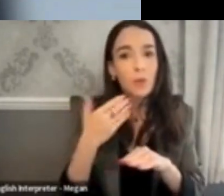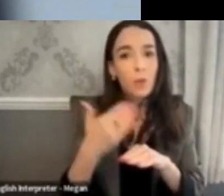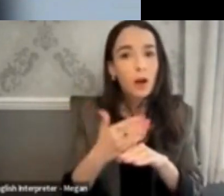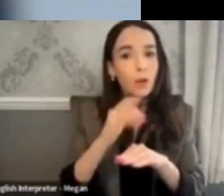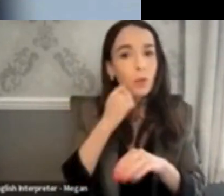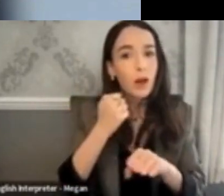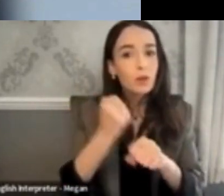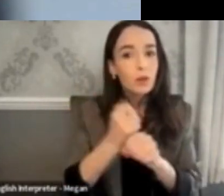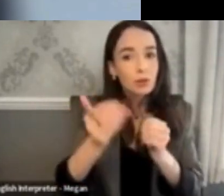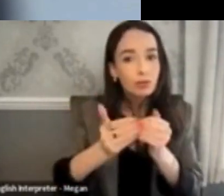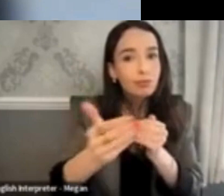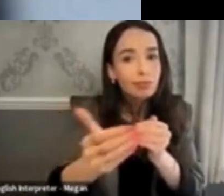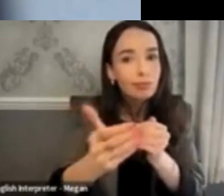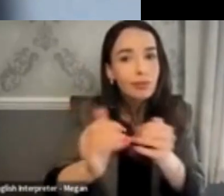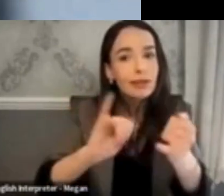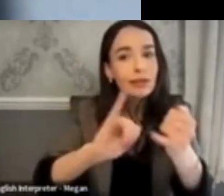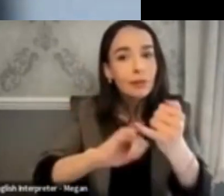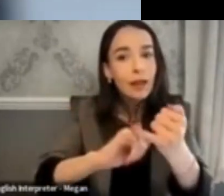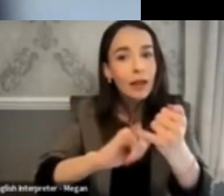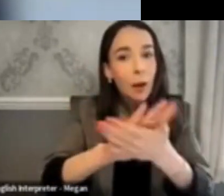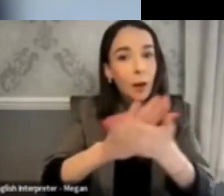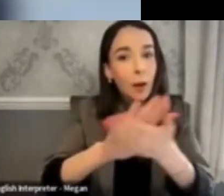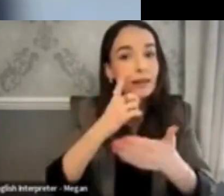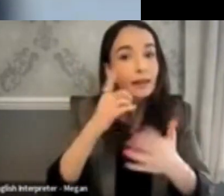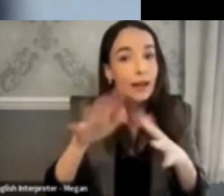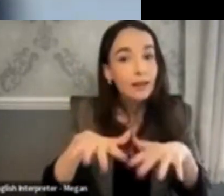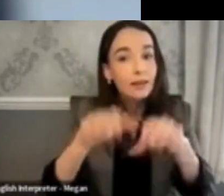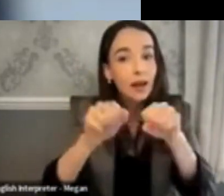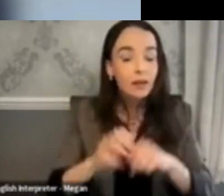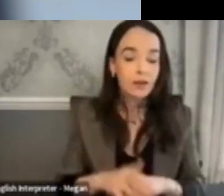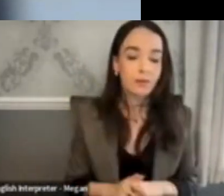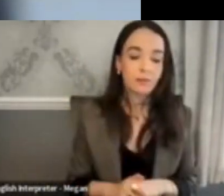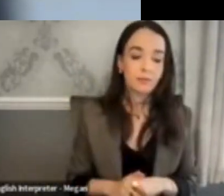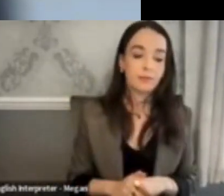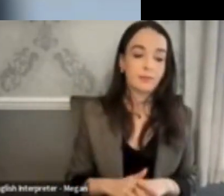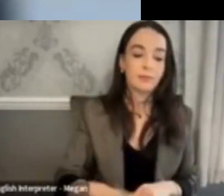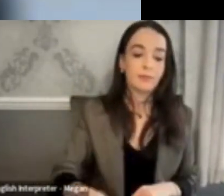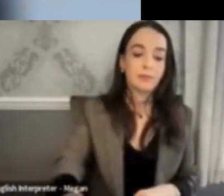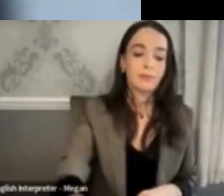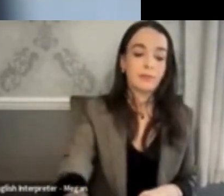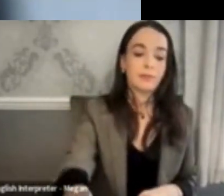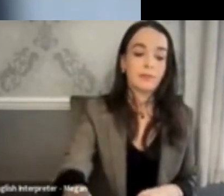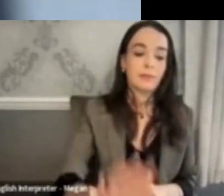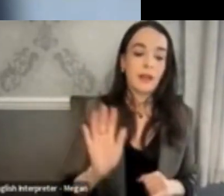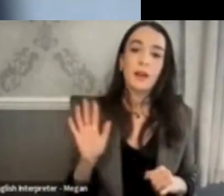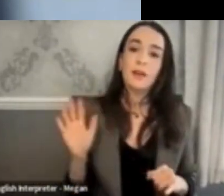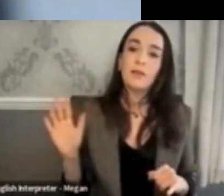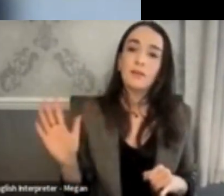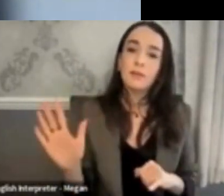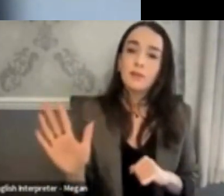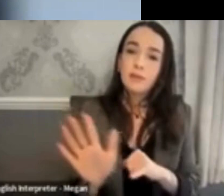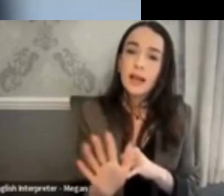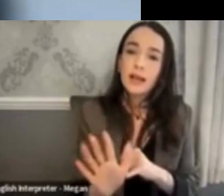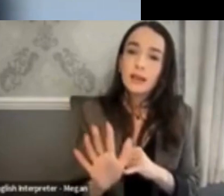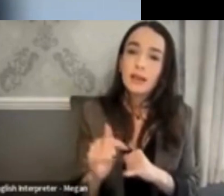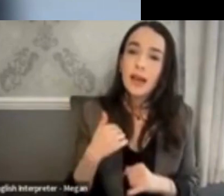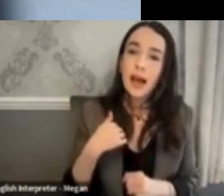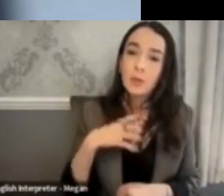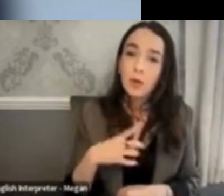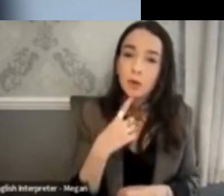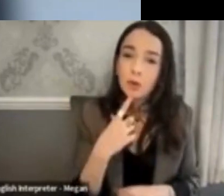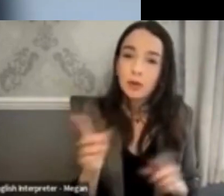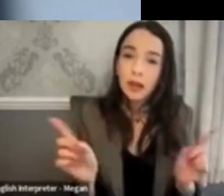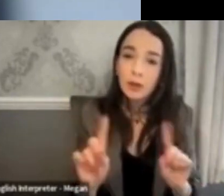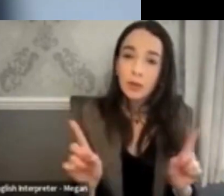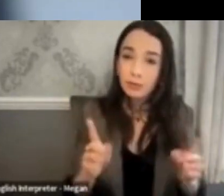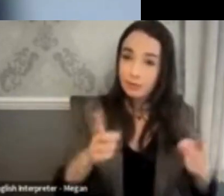start. I just wanted to sort of finally say that that my team and I are really keen to continue our visits